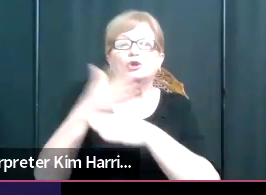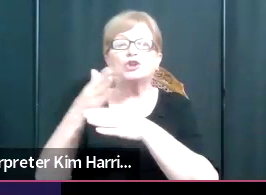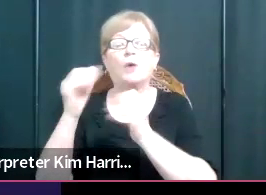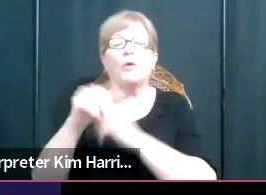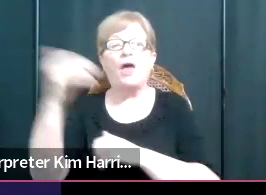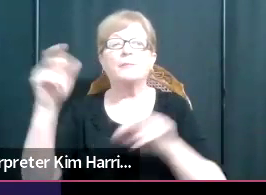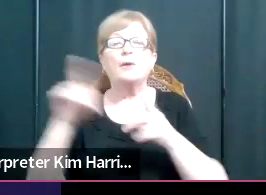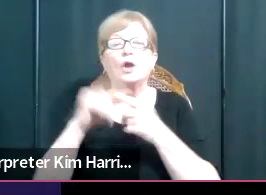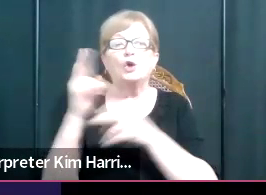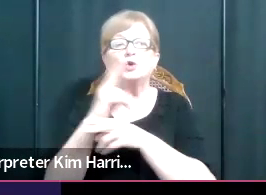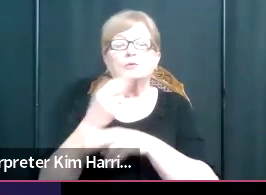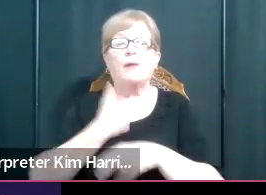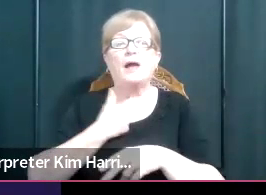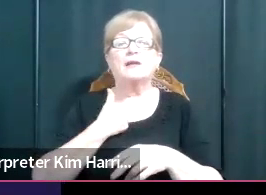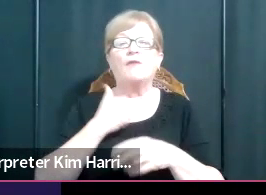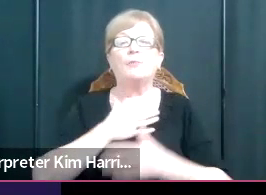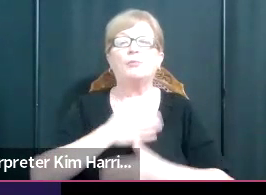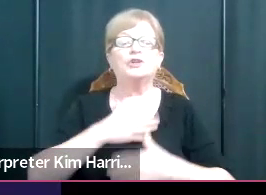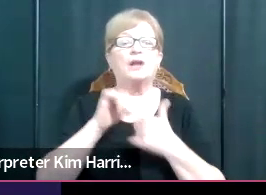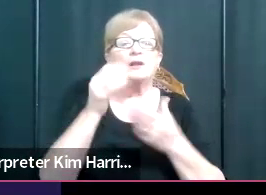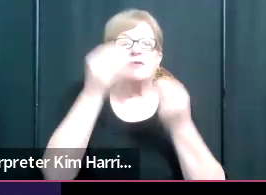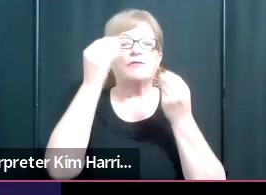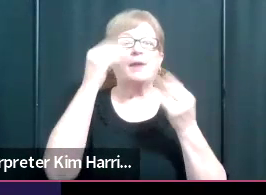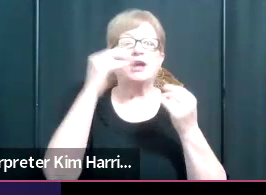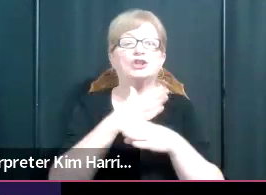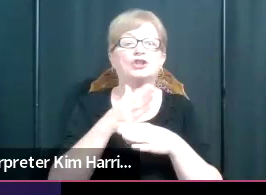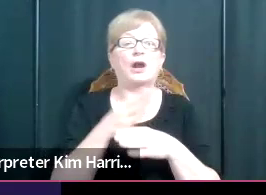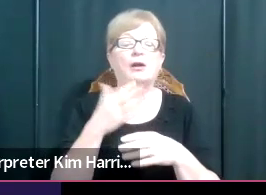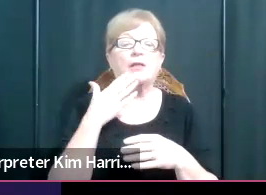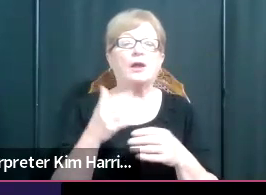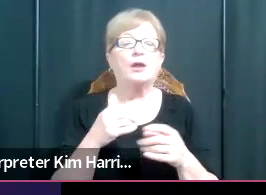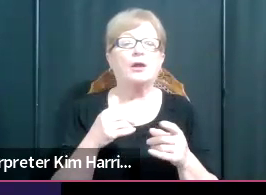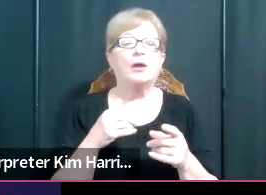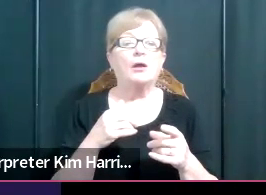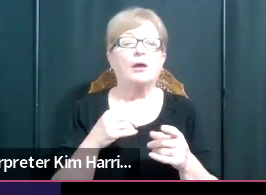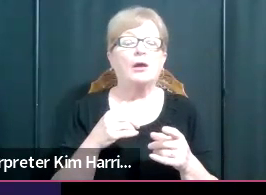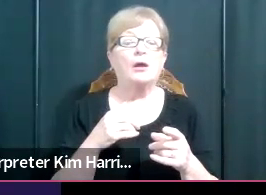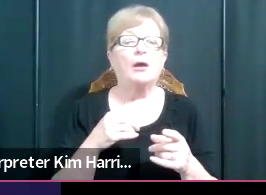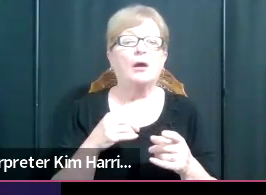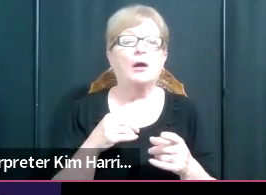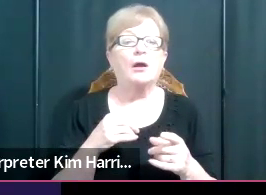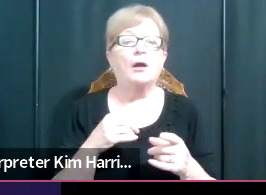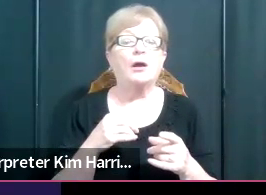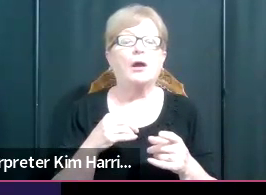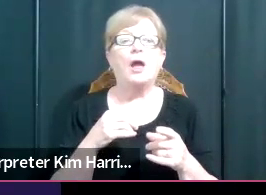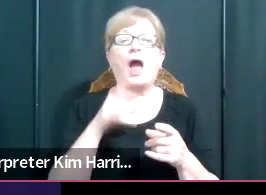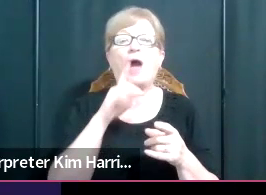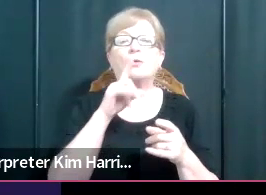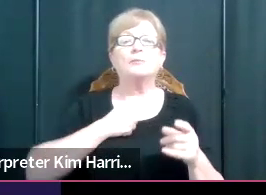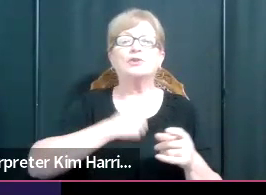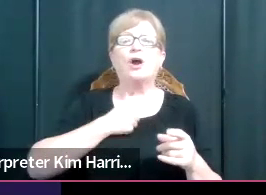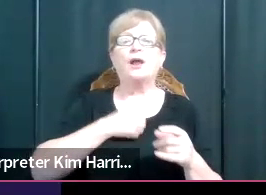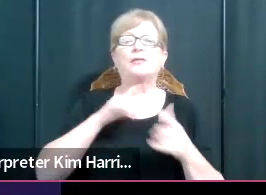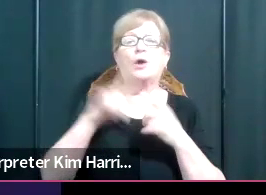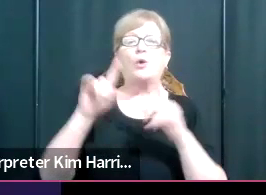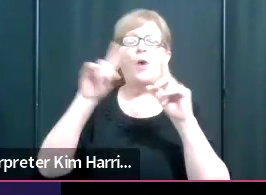use myself someday. I appreciated that information shared went beyond just reading the slide. Yeah, I apologize for us pushing